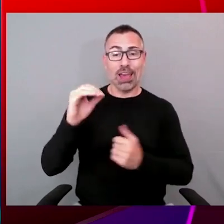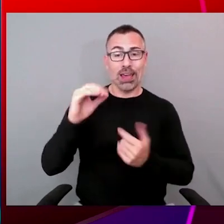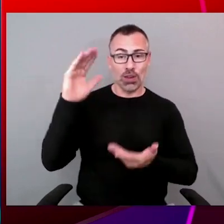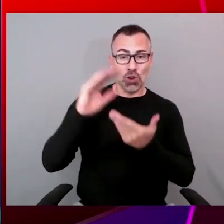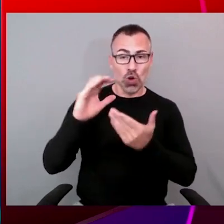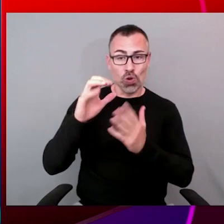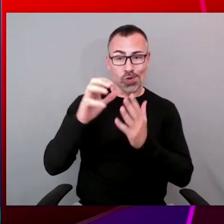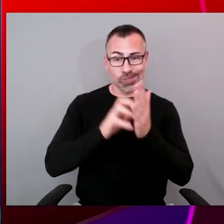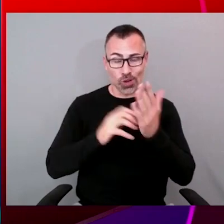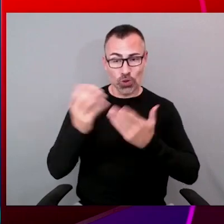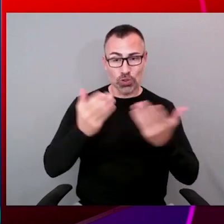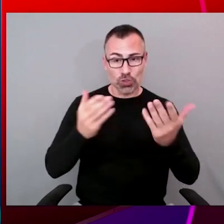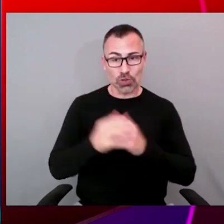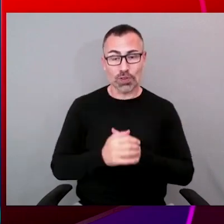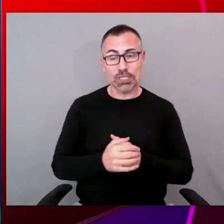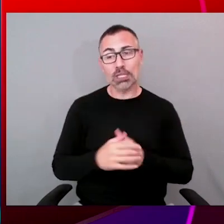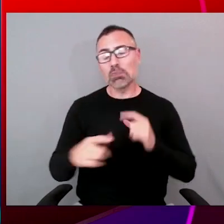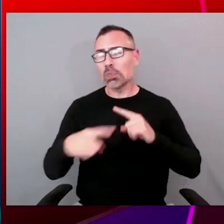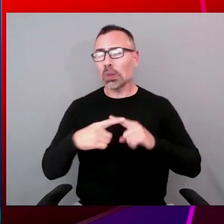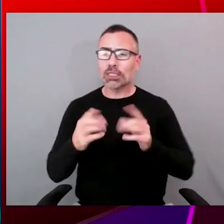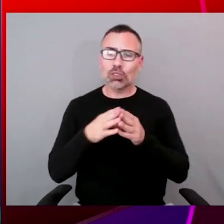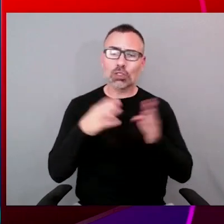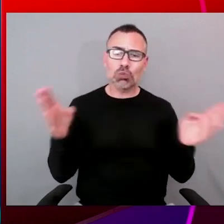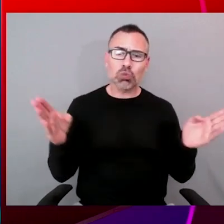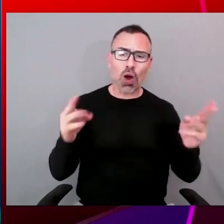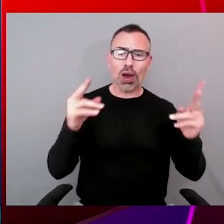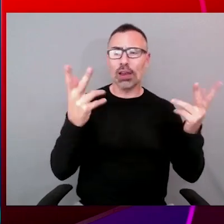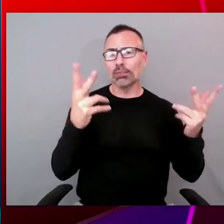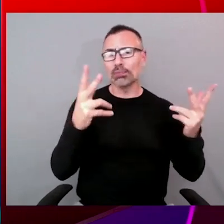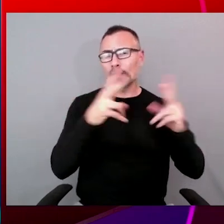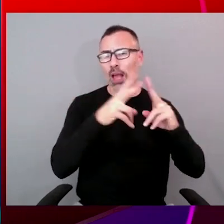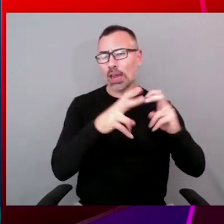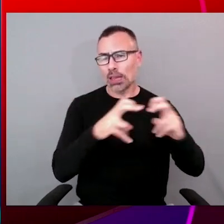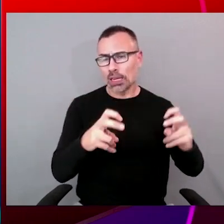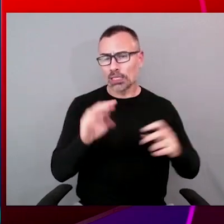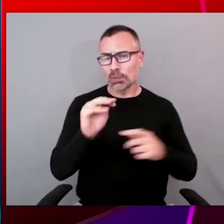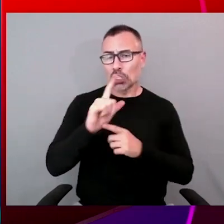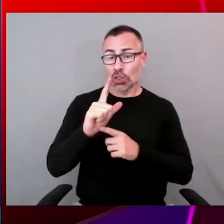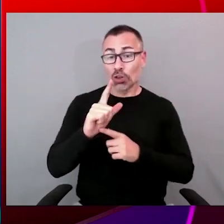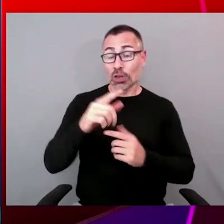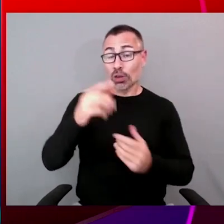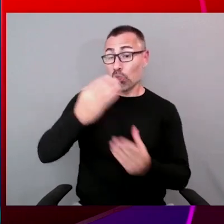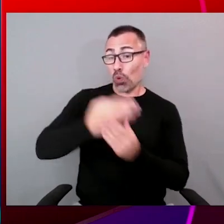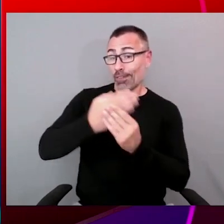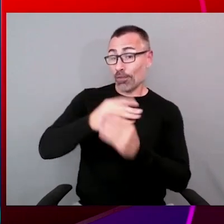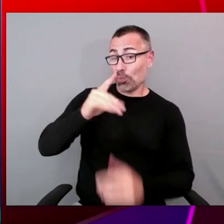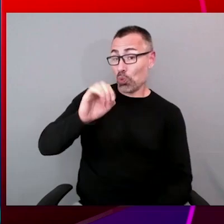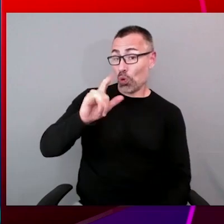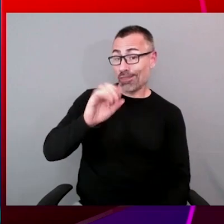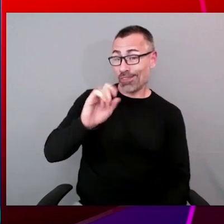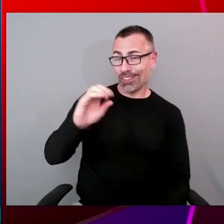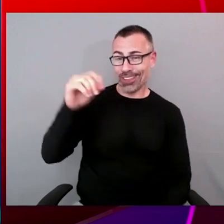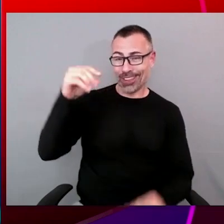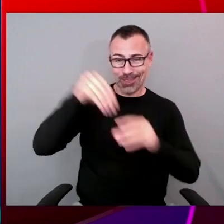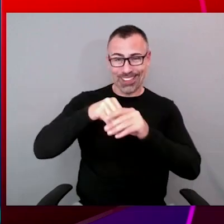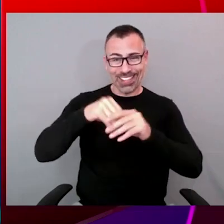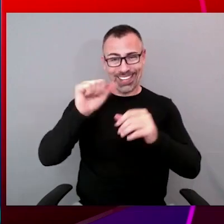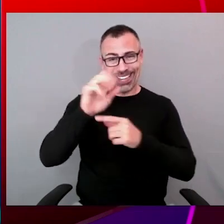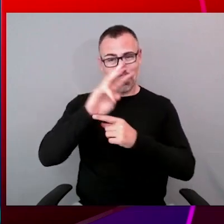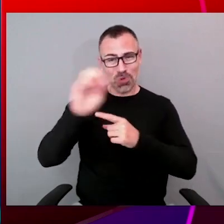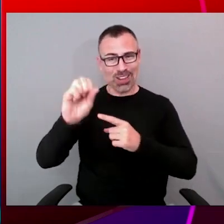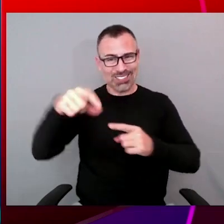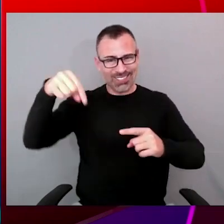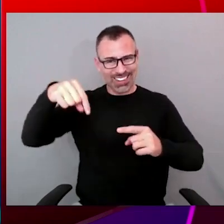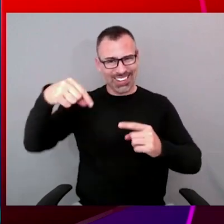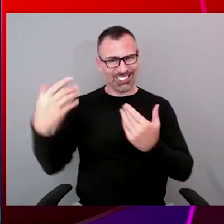analytics and machine learning portfolio that they have in AWS on the tip of their fingers to kind of build amazing